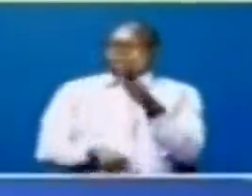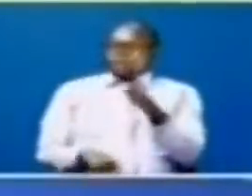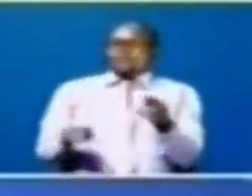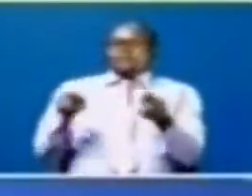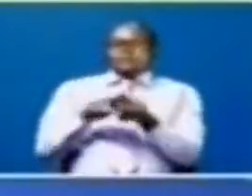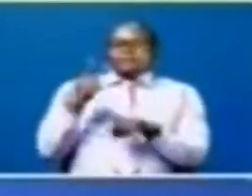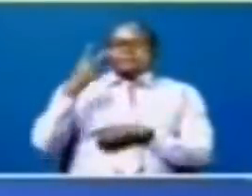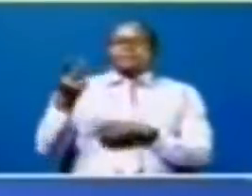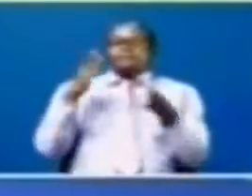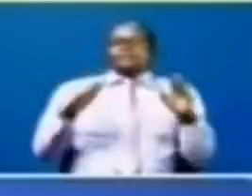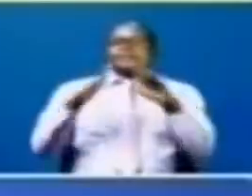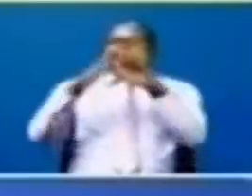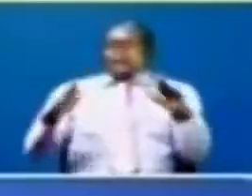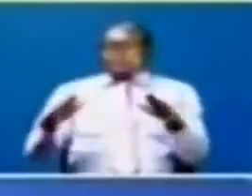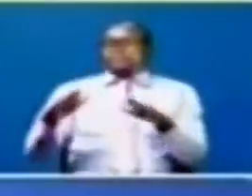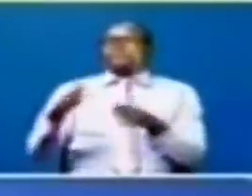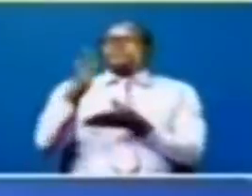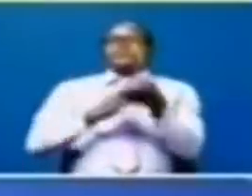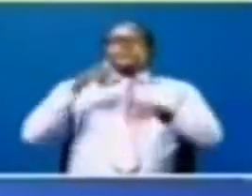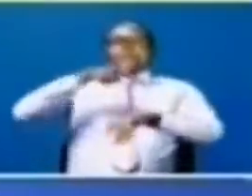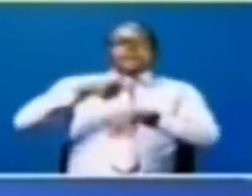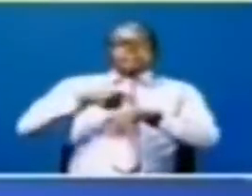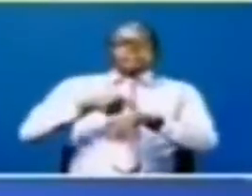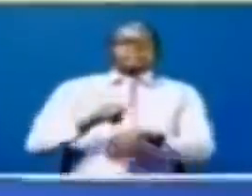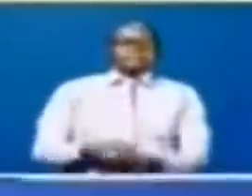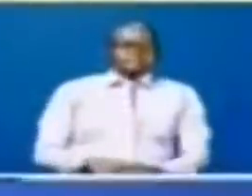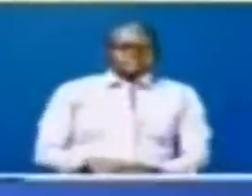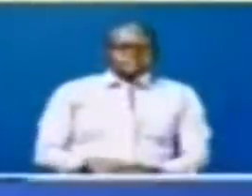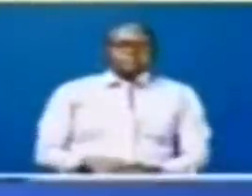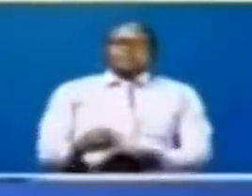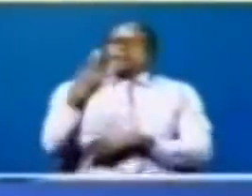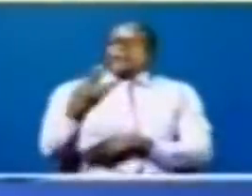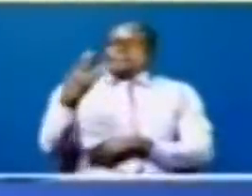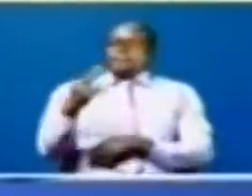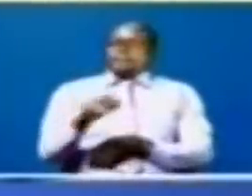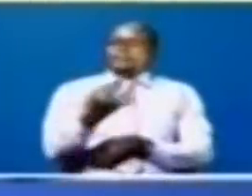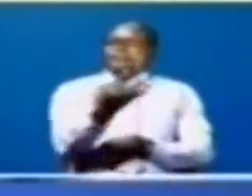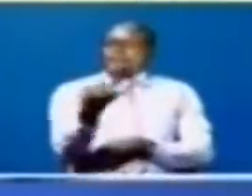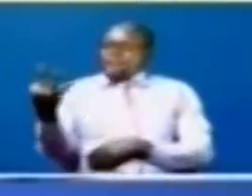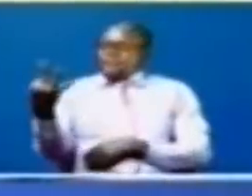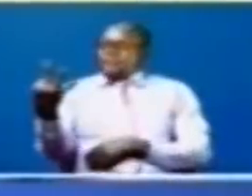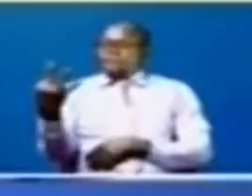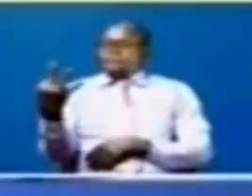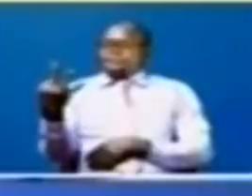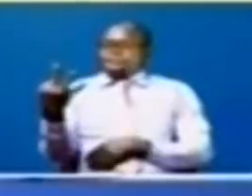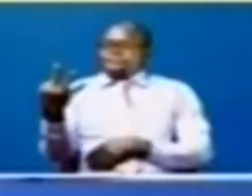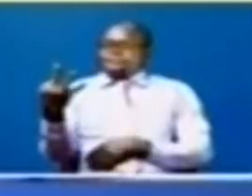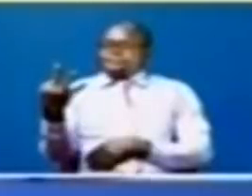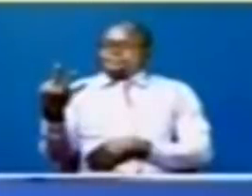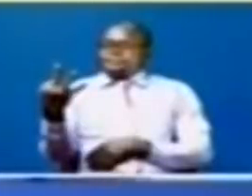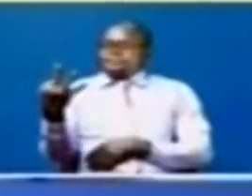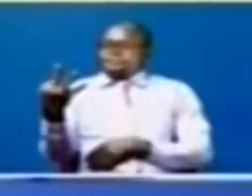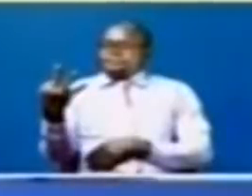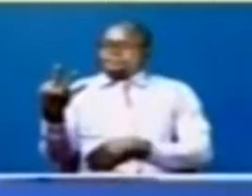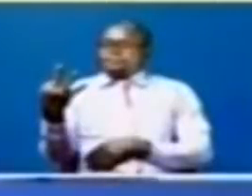been spotted at the building's basement at some point. In April, the trio, Miner, Mwachanya and